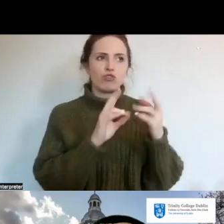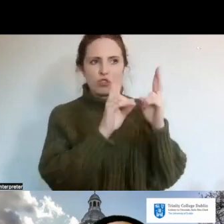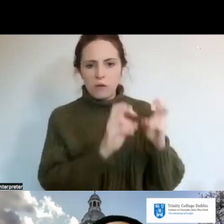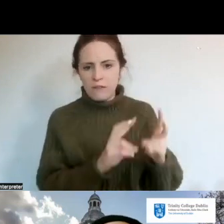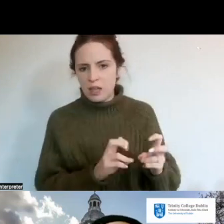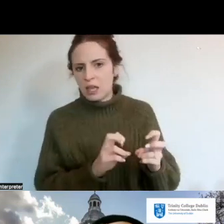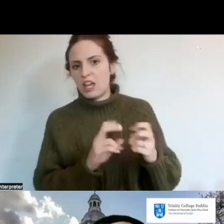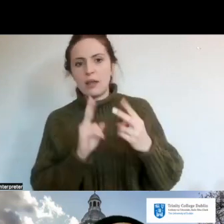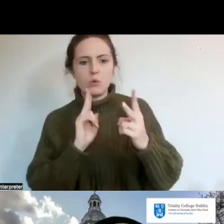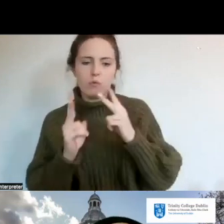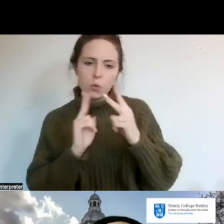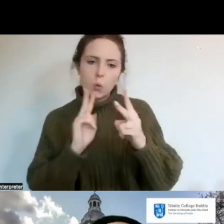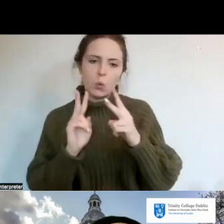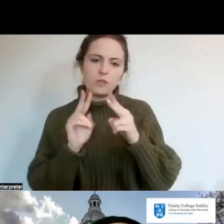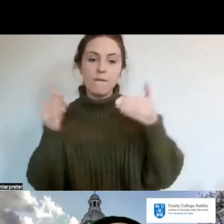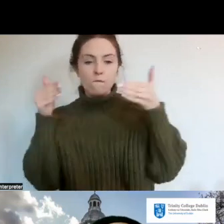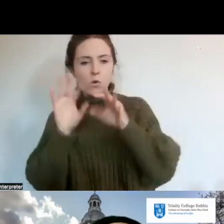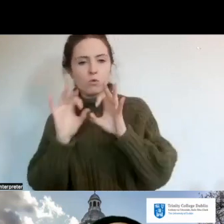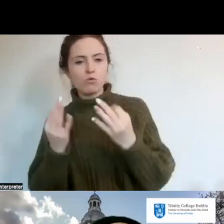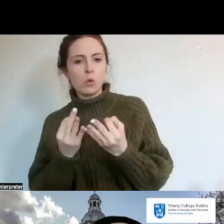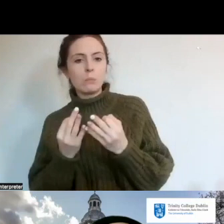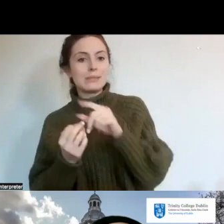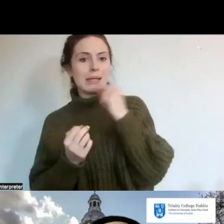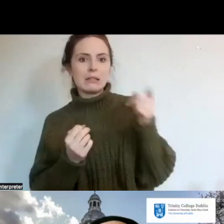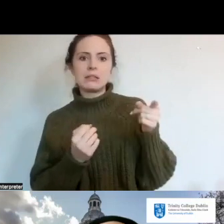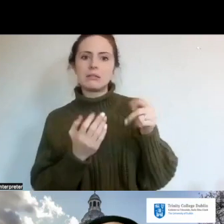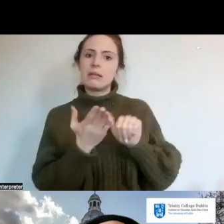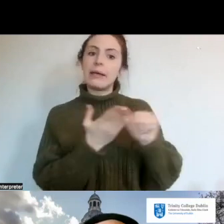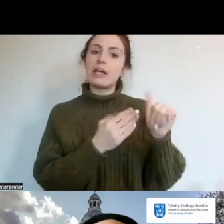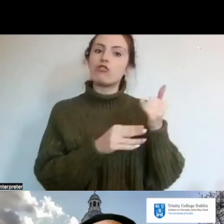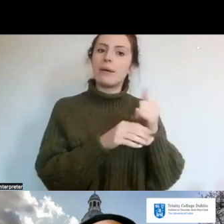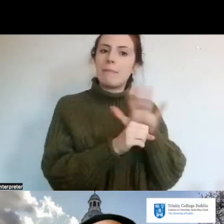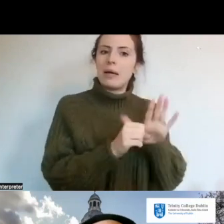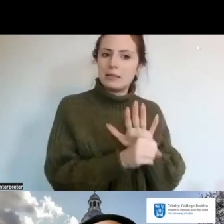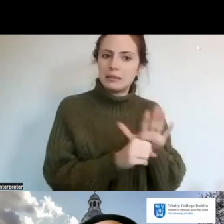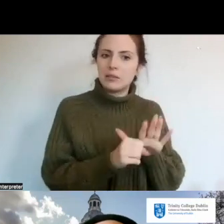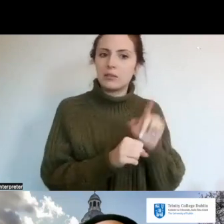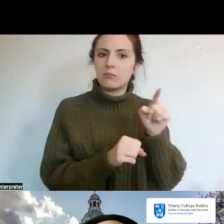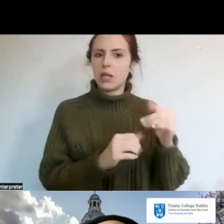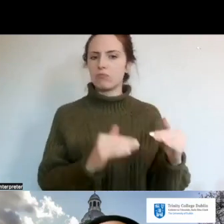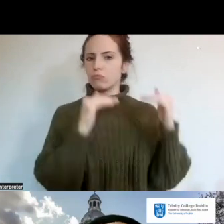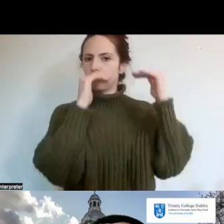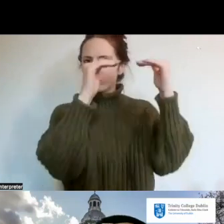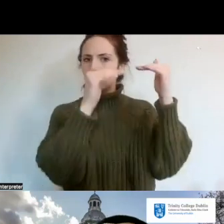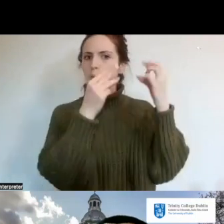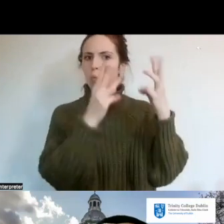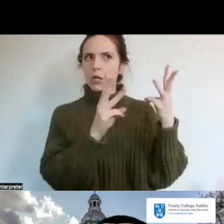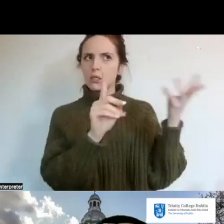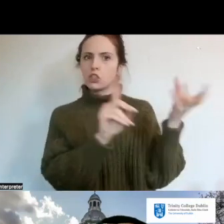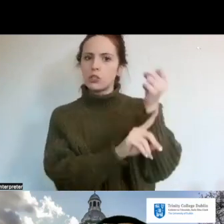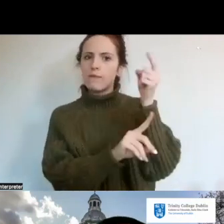in the interviews and the focus groups, that aging in place was the gold standard which people sought to